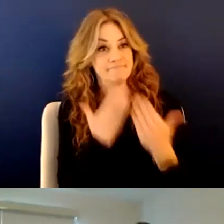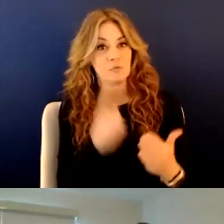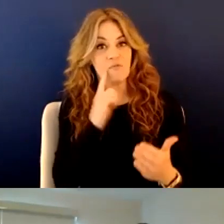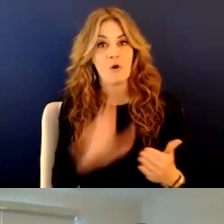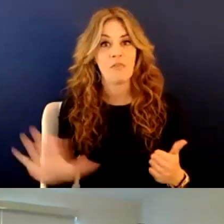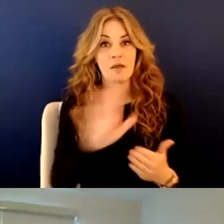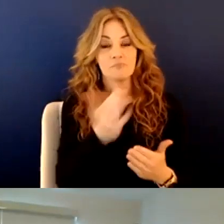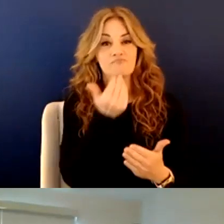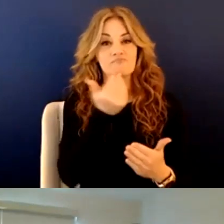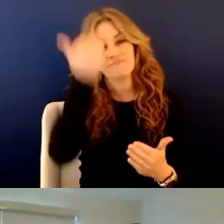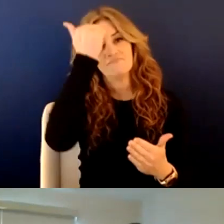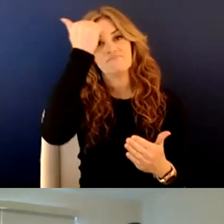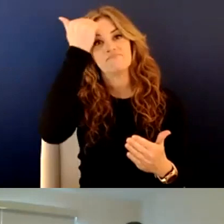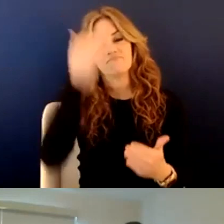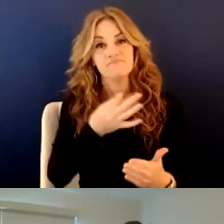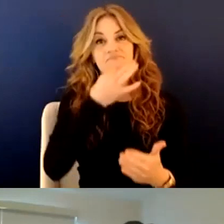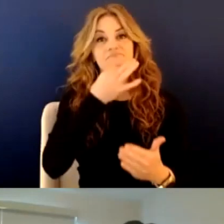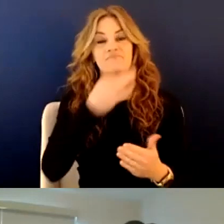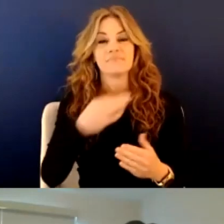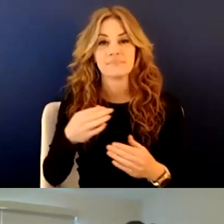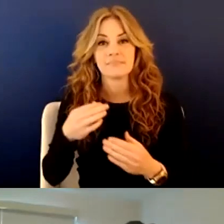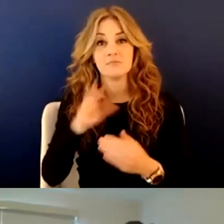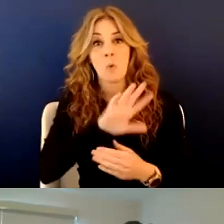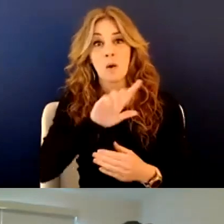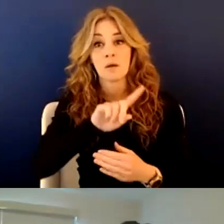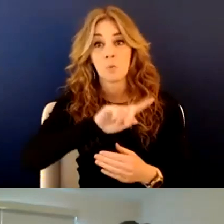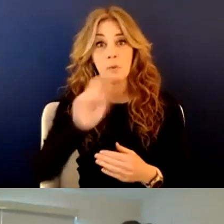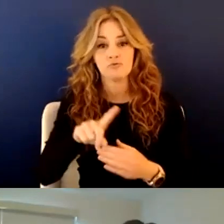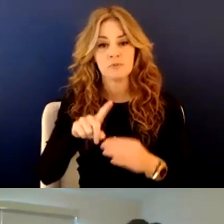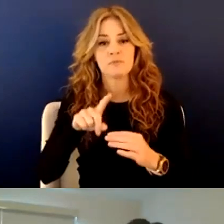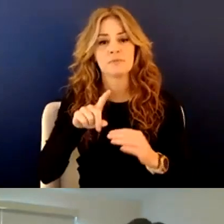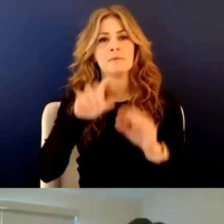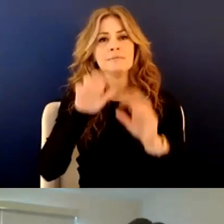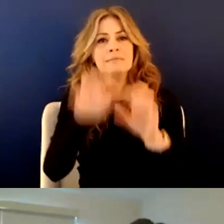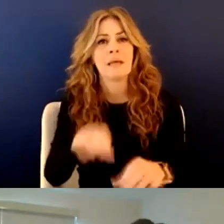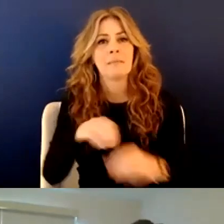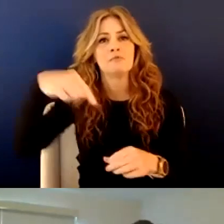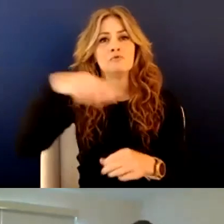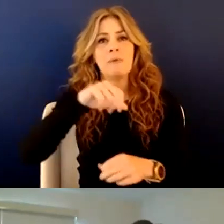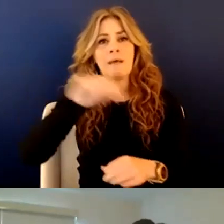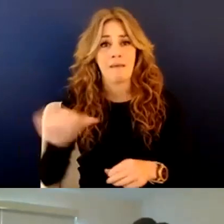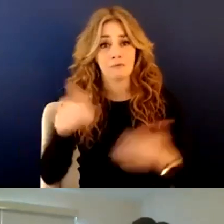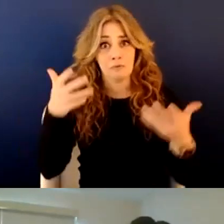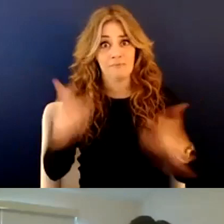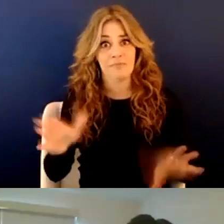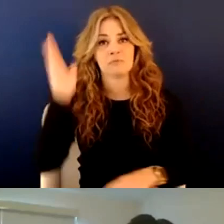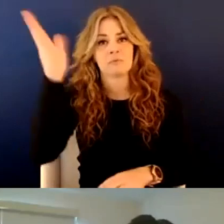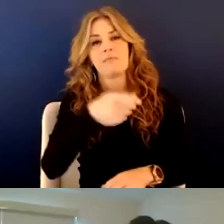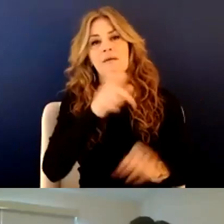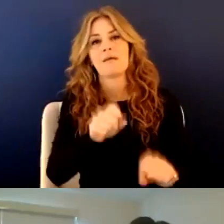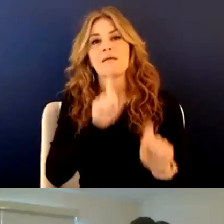expertise. Please post questions in the Q&A box and they will address them at the end of this presentation. And